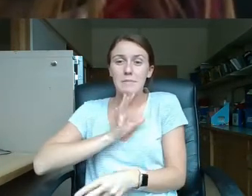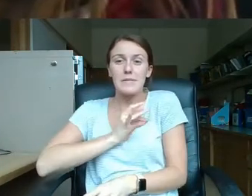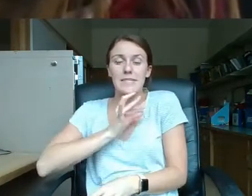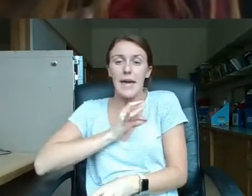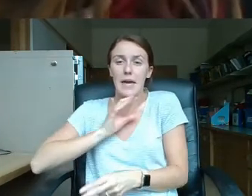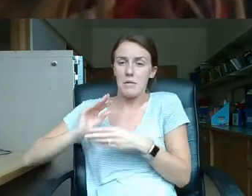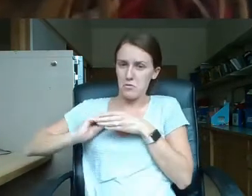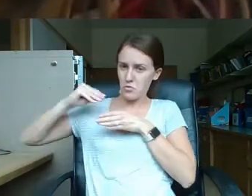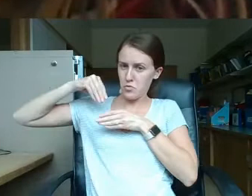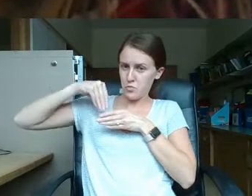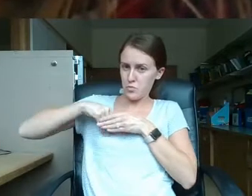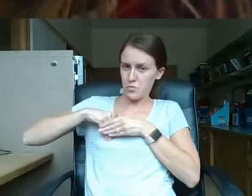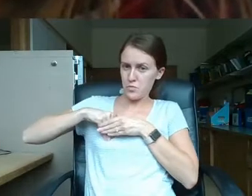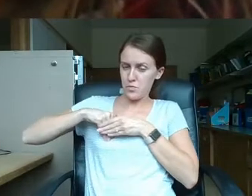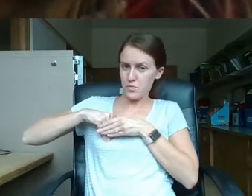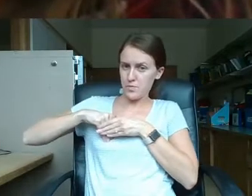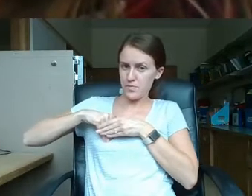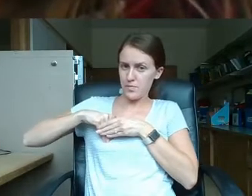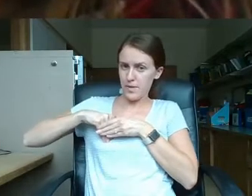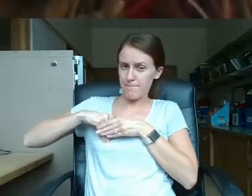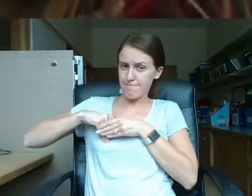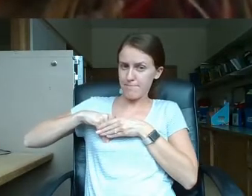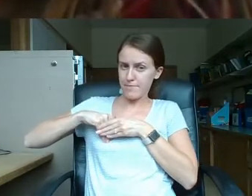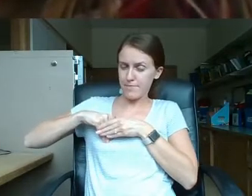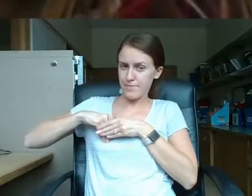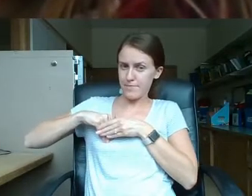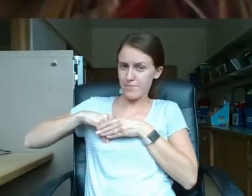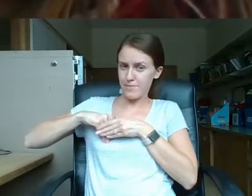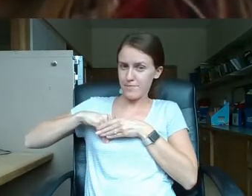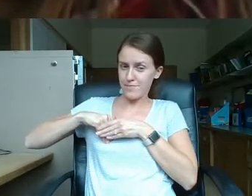to keep tucked inside. I've always wanted a